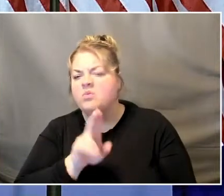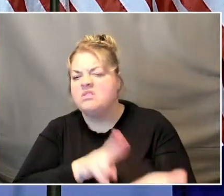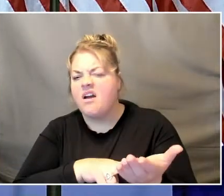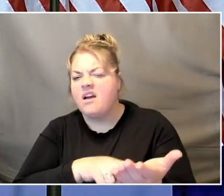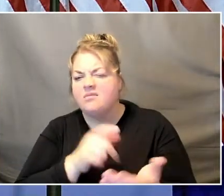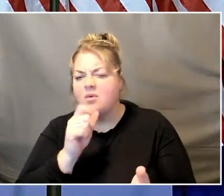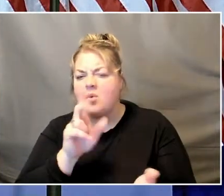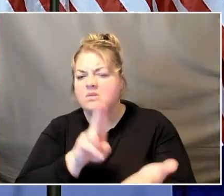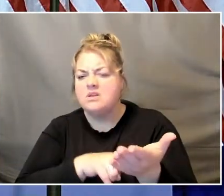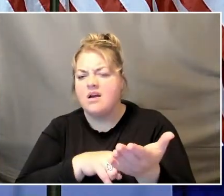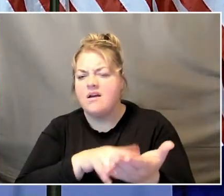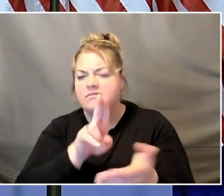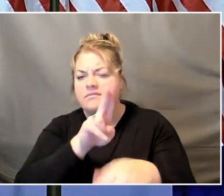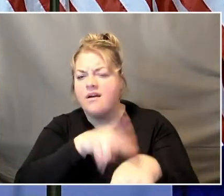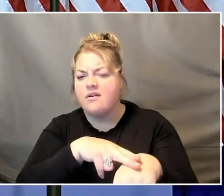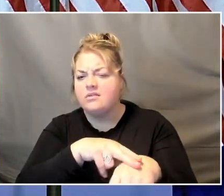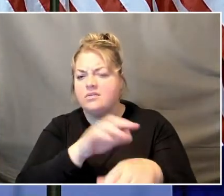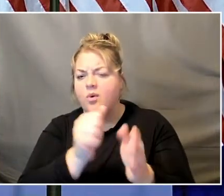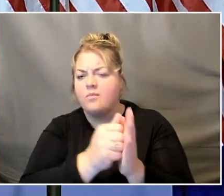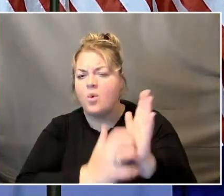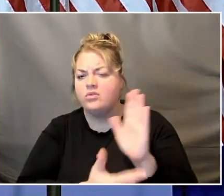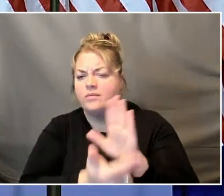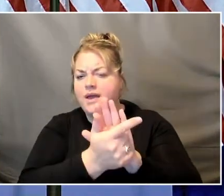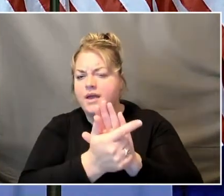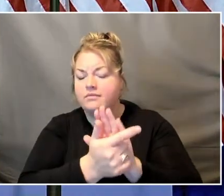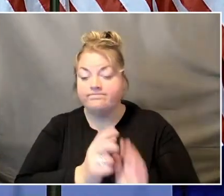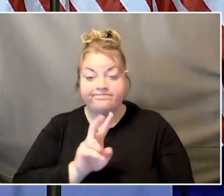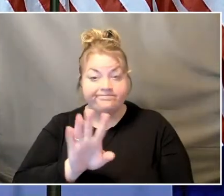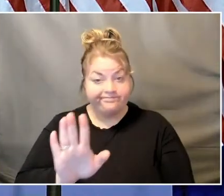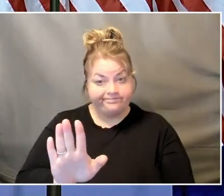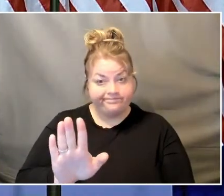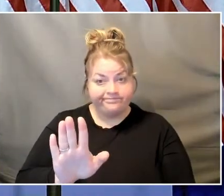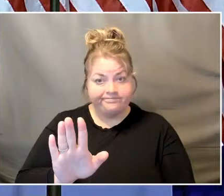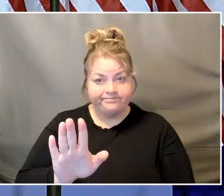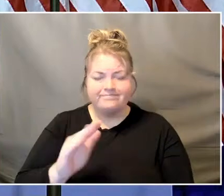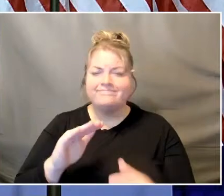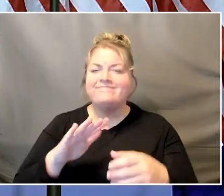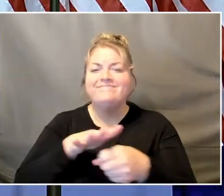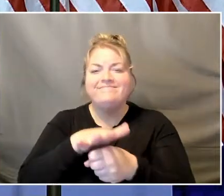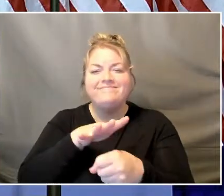national abortion ban. Look, enough with the gaslighting.